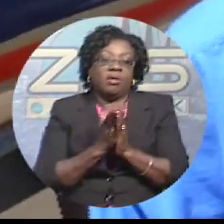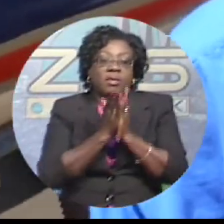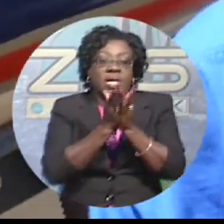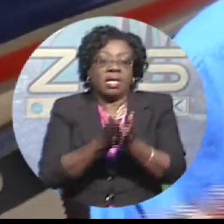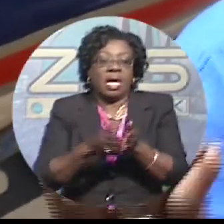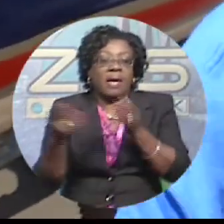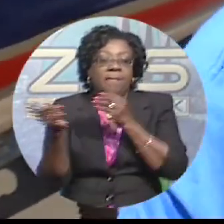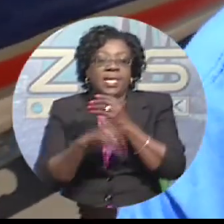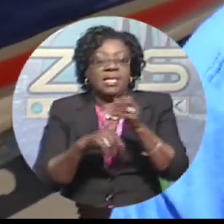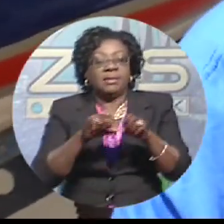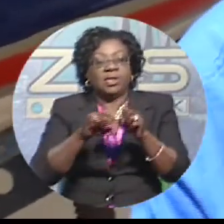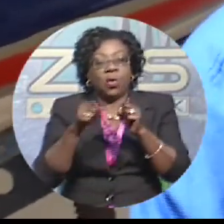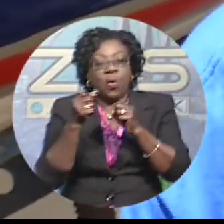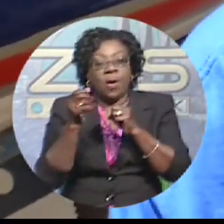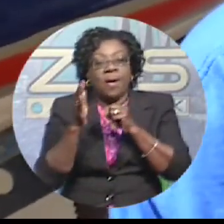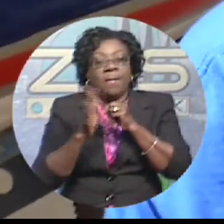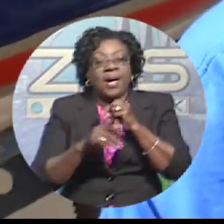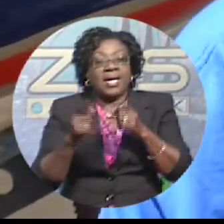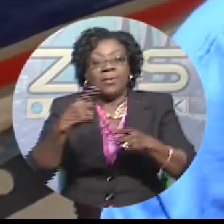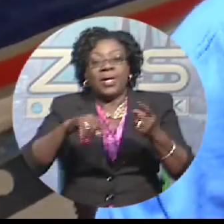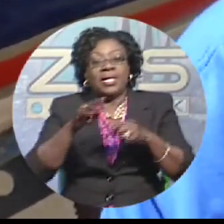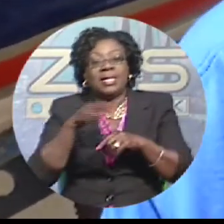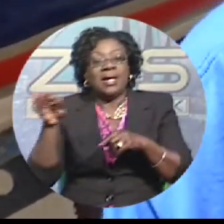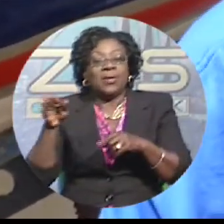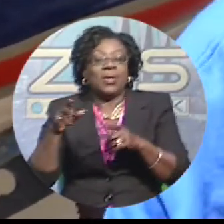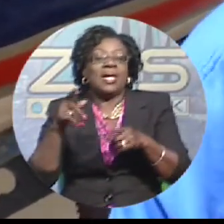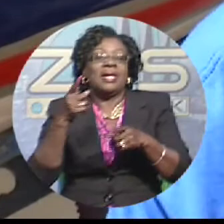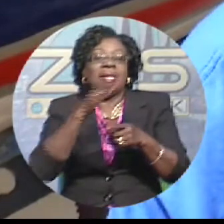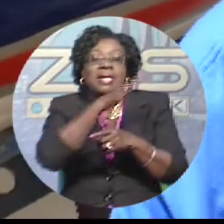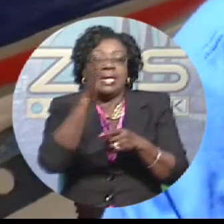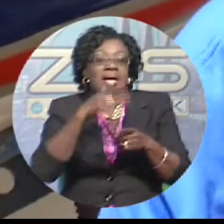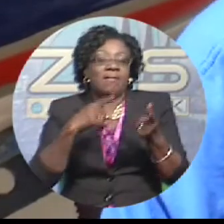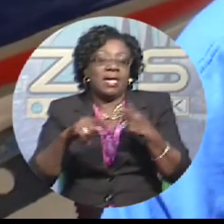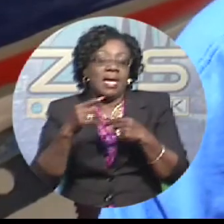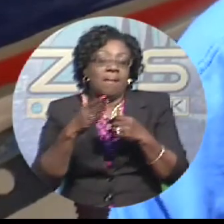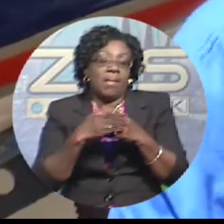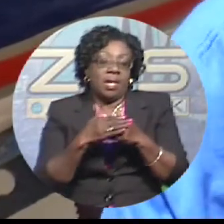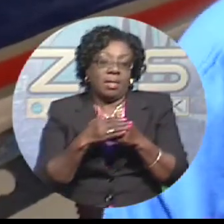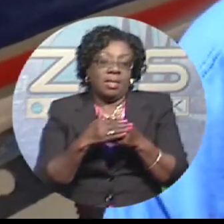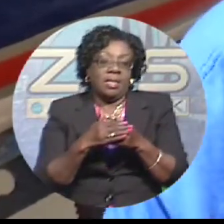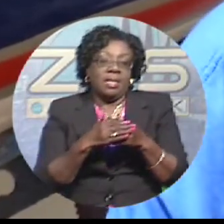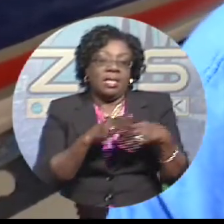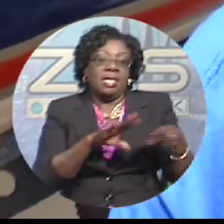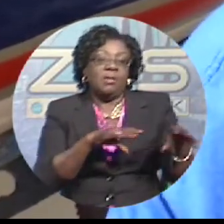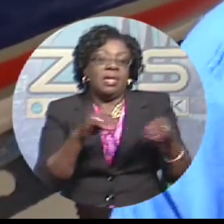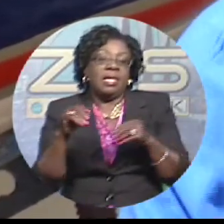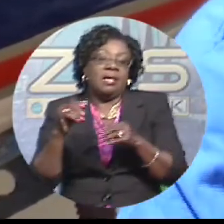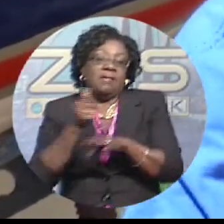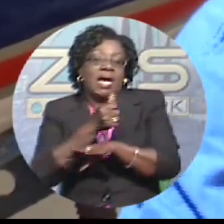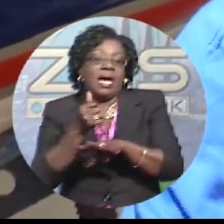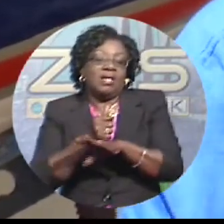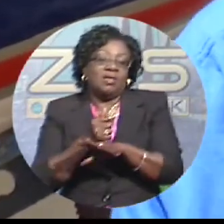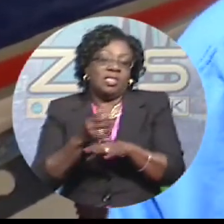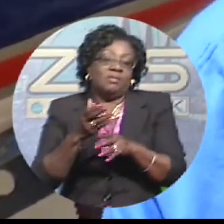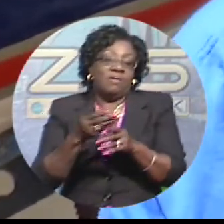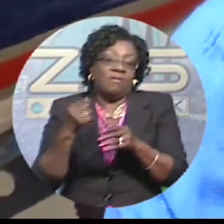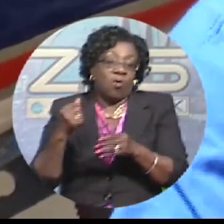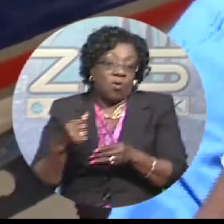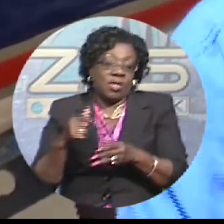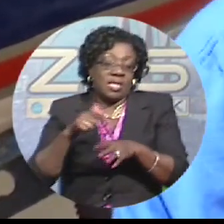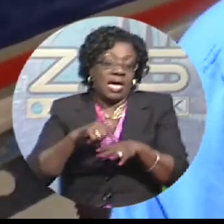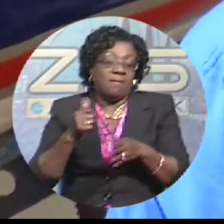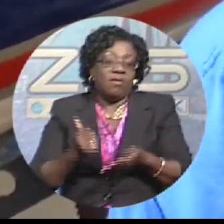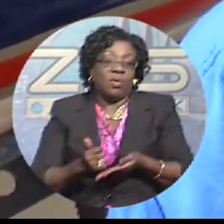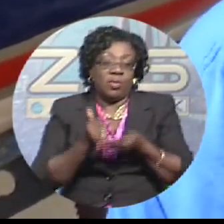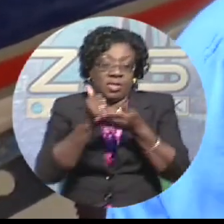beat him so bad he went down the road and never came back. This time he can leave Andres before presentation. I want him to know I